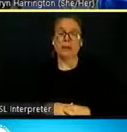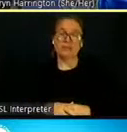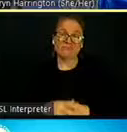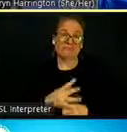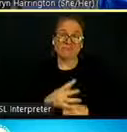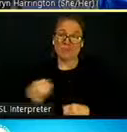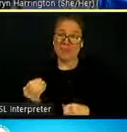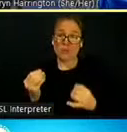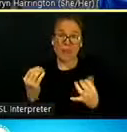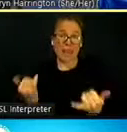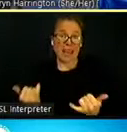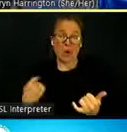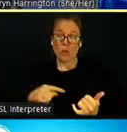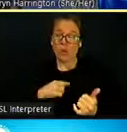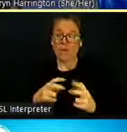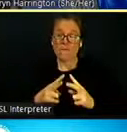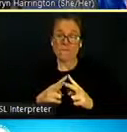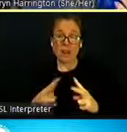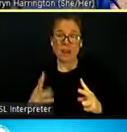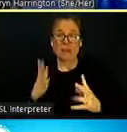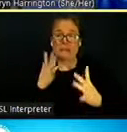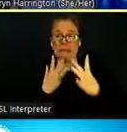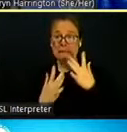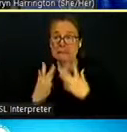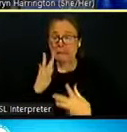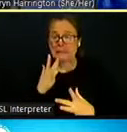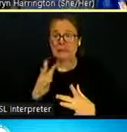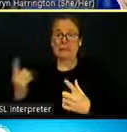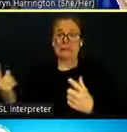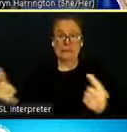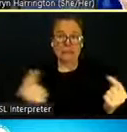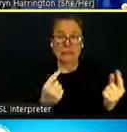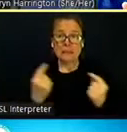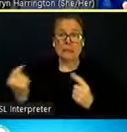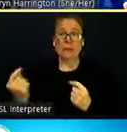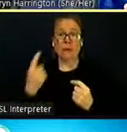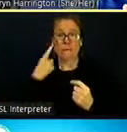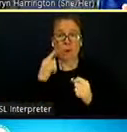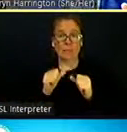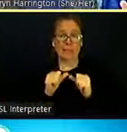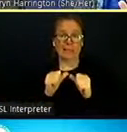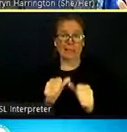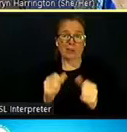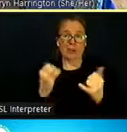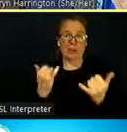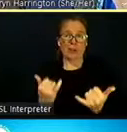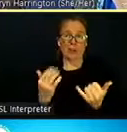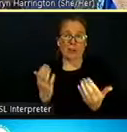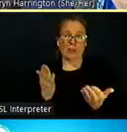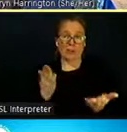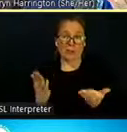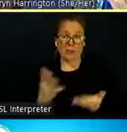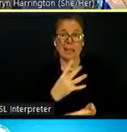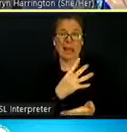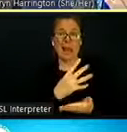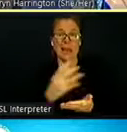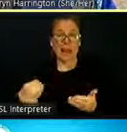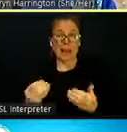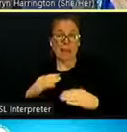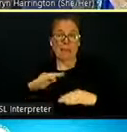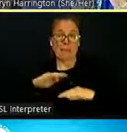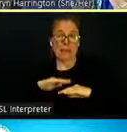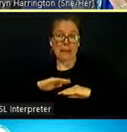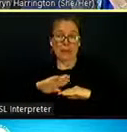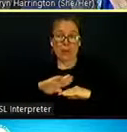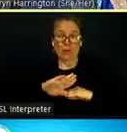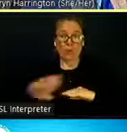just absolutely scrambling in continuing our current services while also meeting the demand